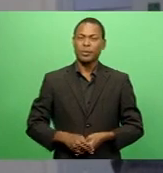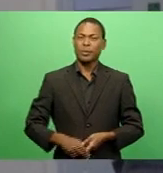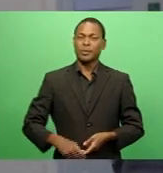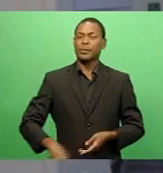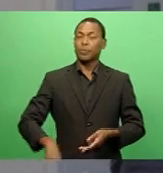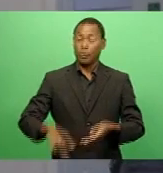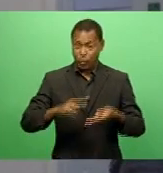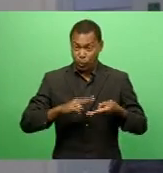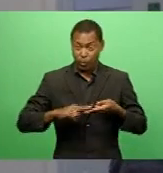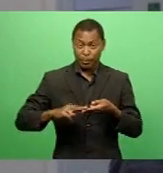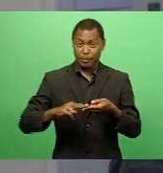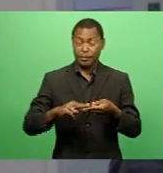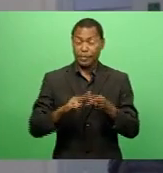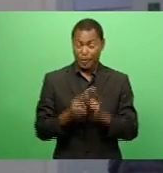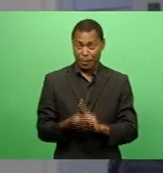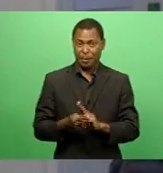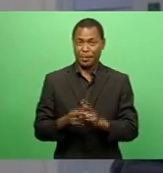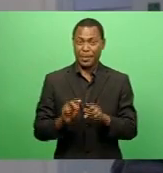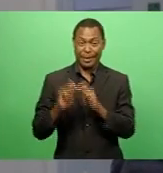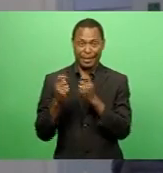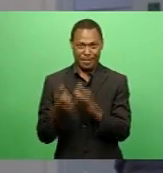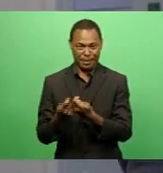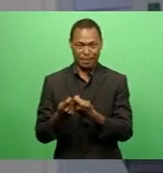willingly came on board with the funding support of